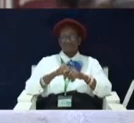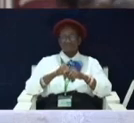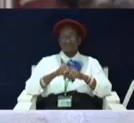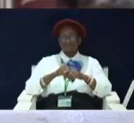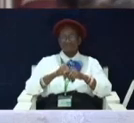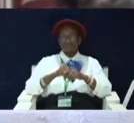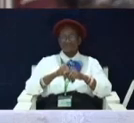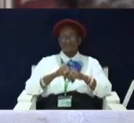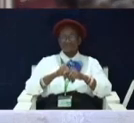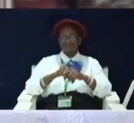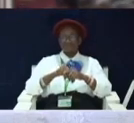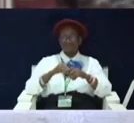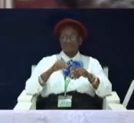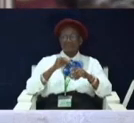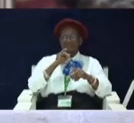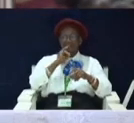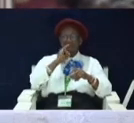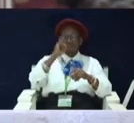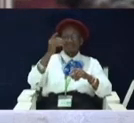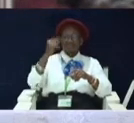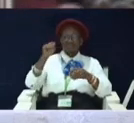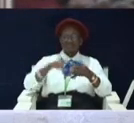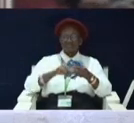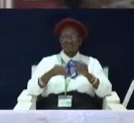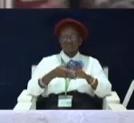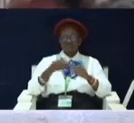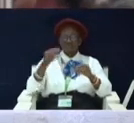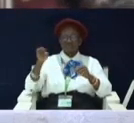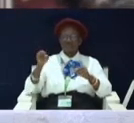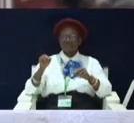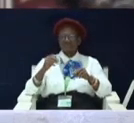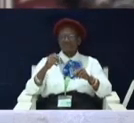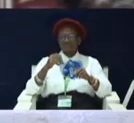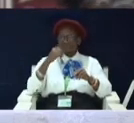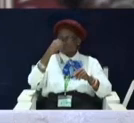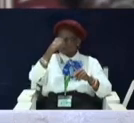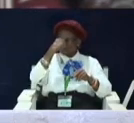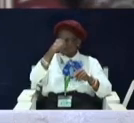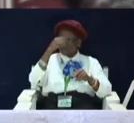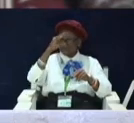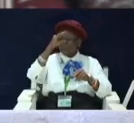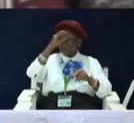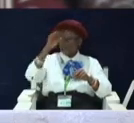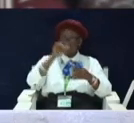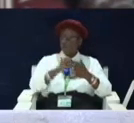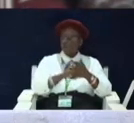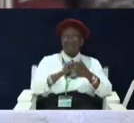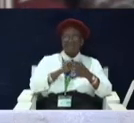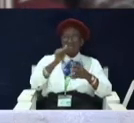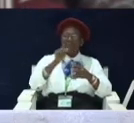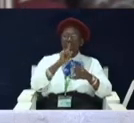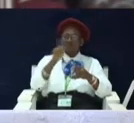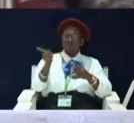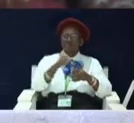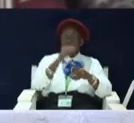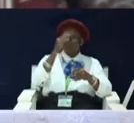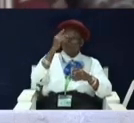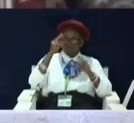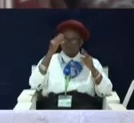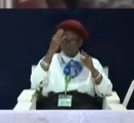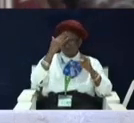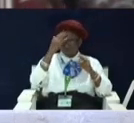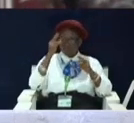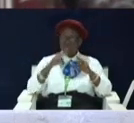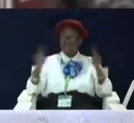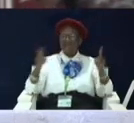In the story of Bartimaeus, oje itan Bartimaeu, that I'm sure you know very well. Ite mo dara dara. In one